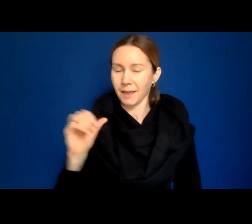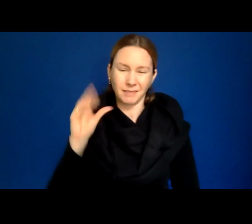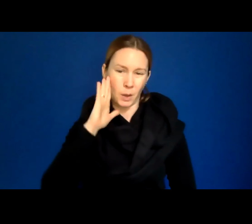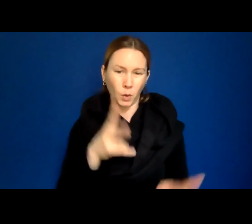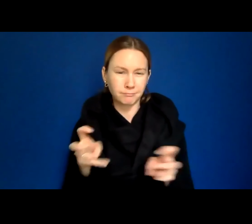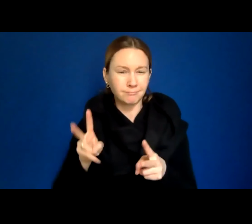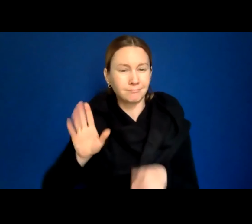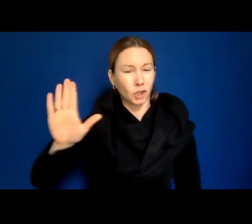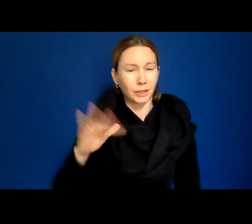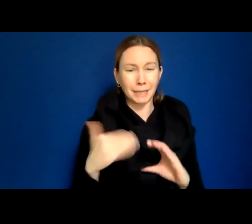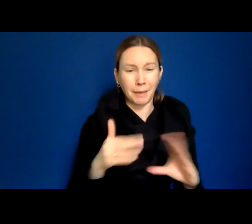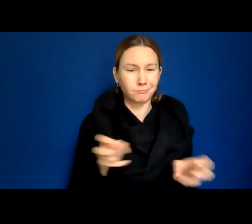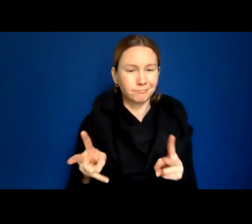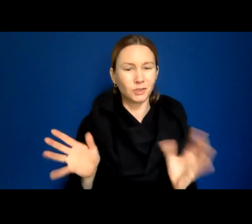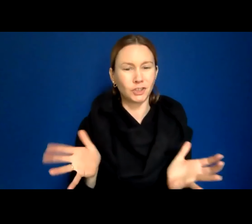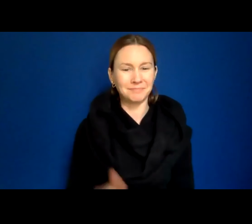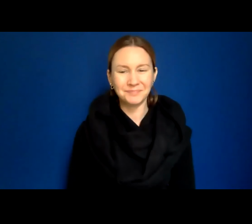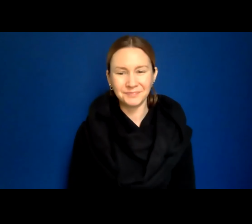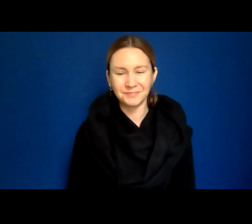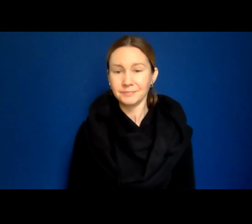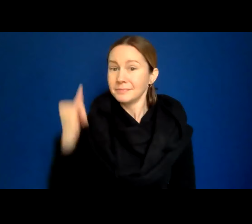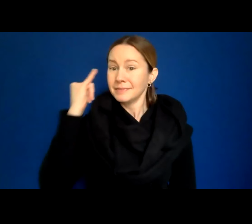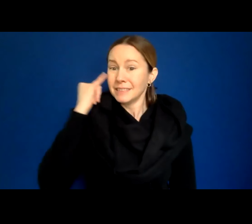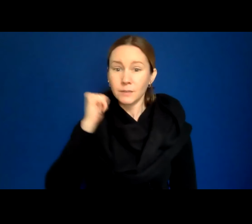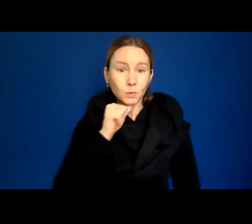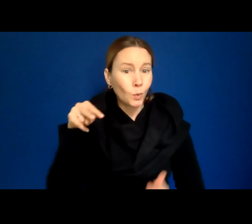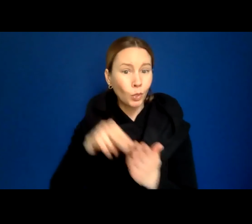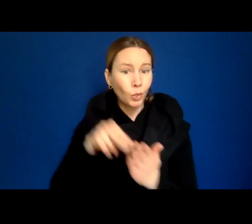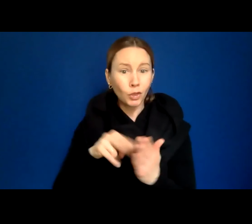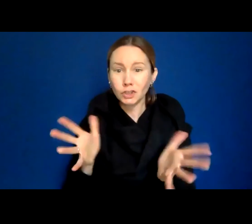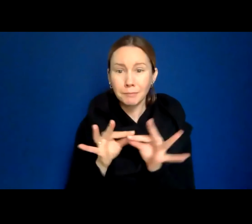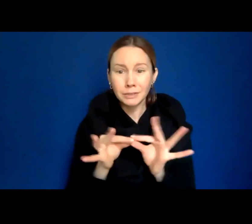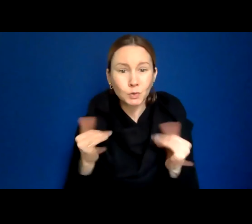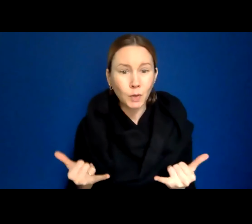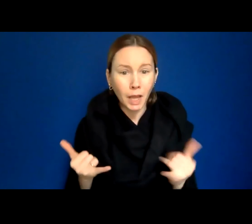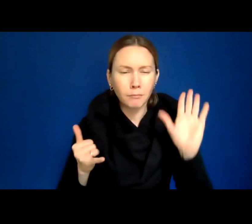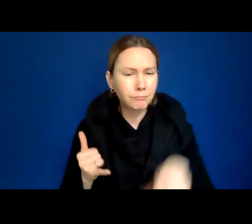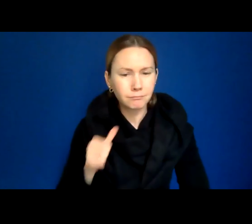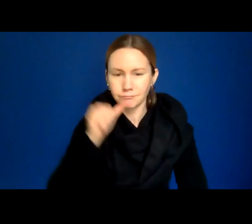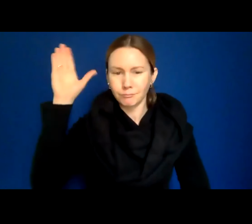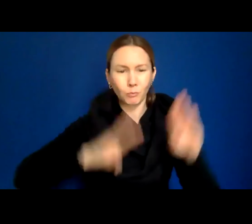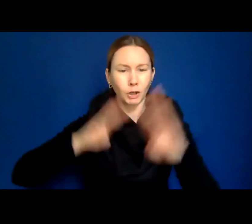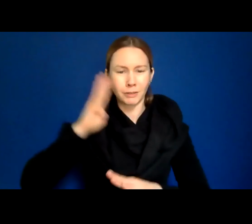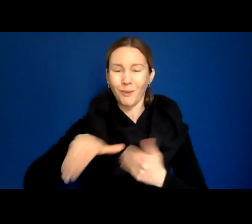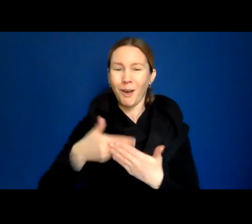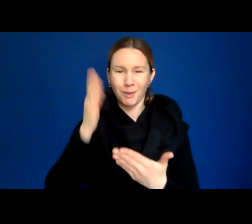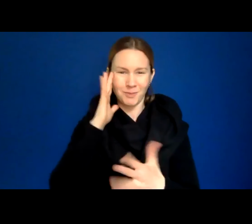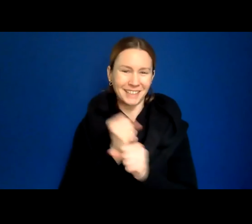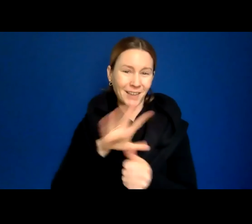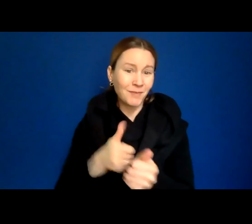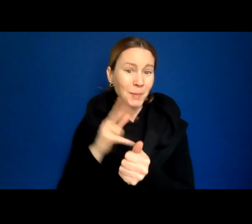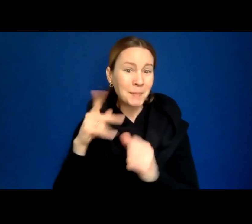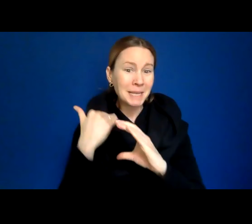her email in the chat. Now, if you do not look at the chat today, do not worry. Everyone will get a follow-up